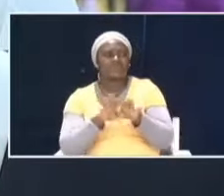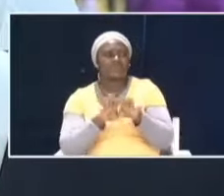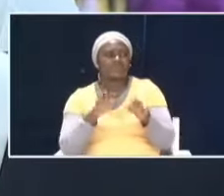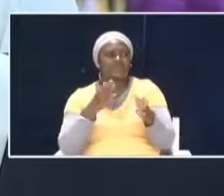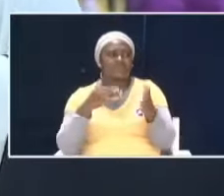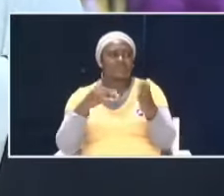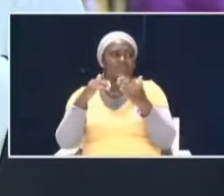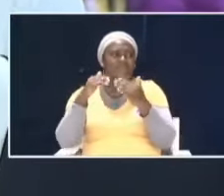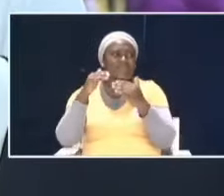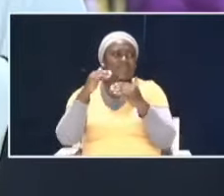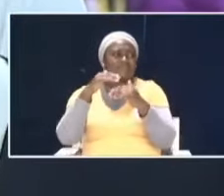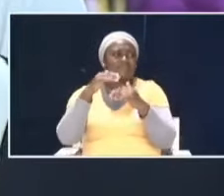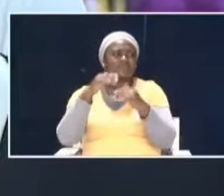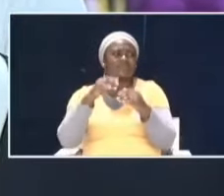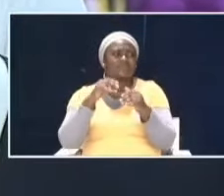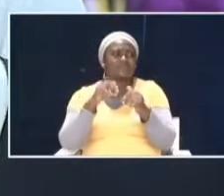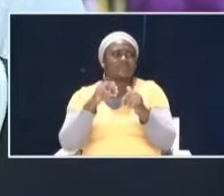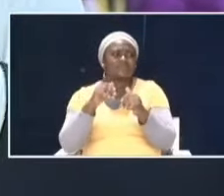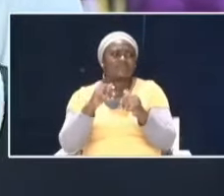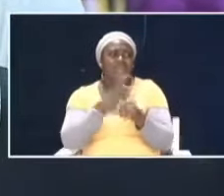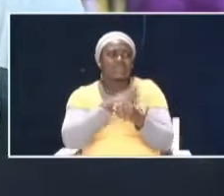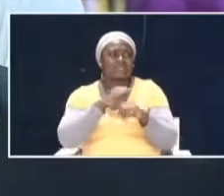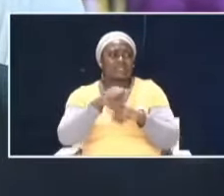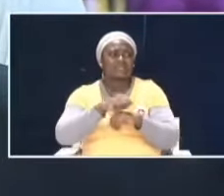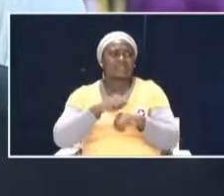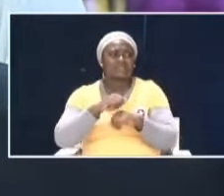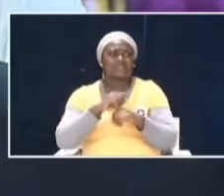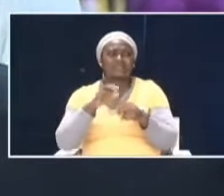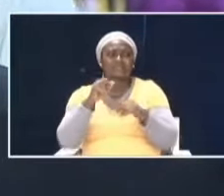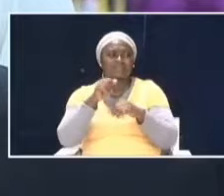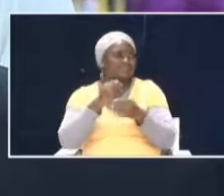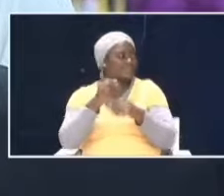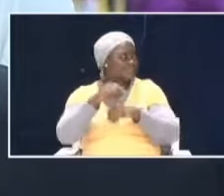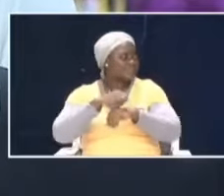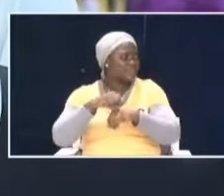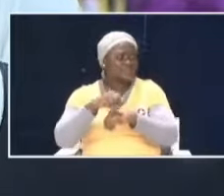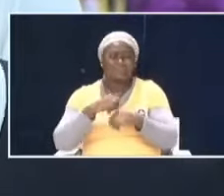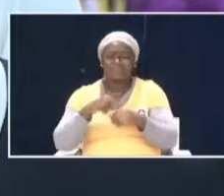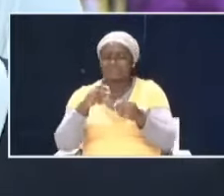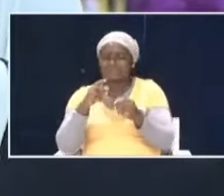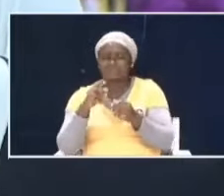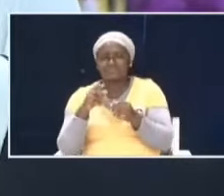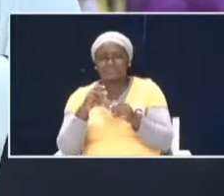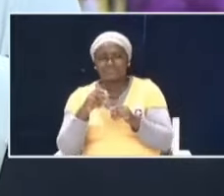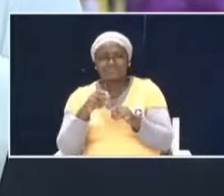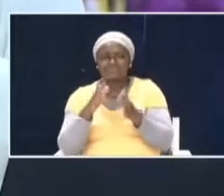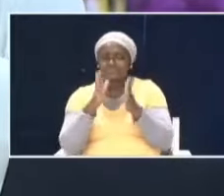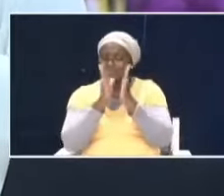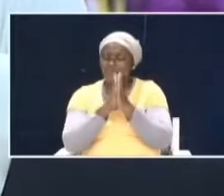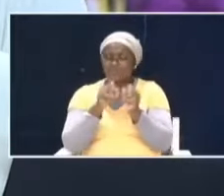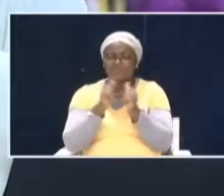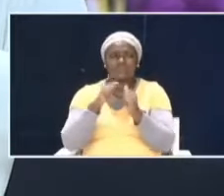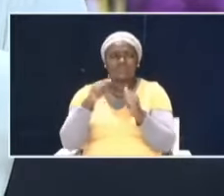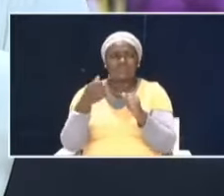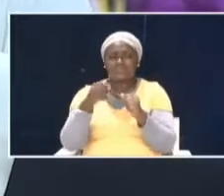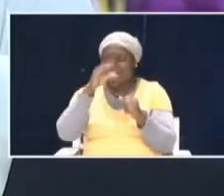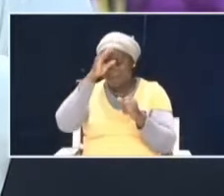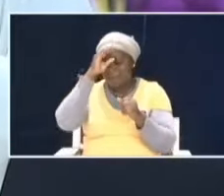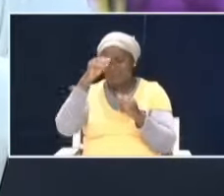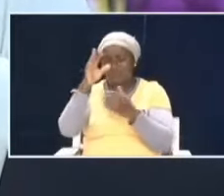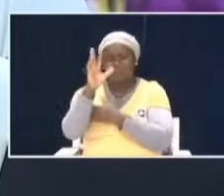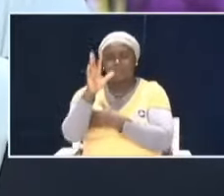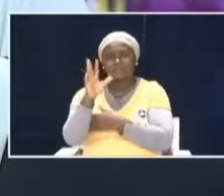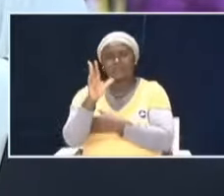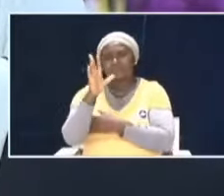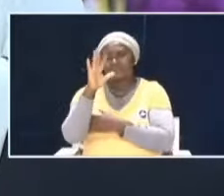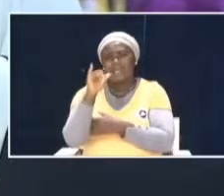the anointing services that were conducting online, praying, and with other men of God.